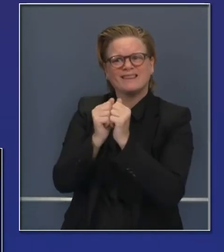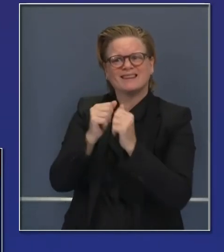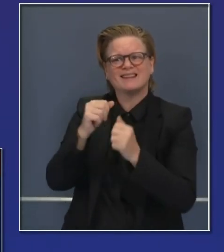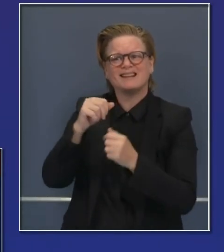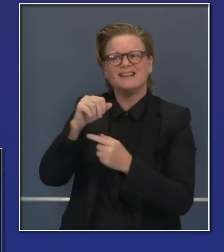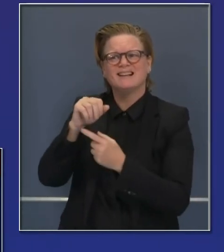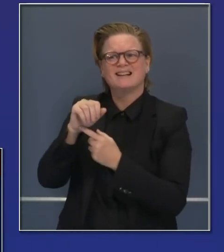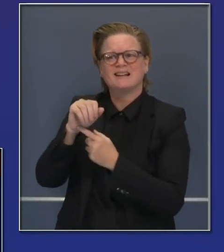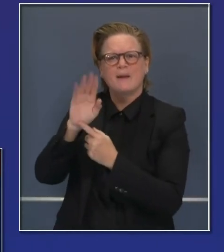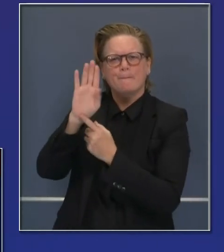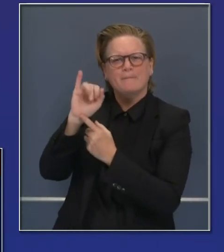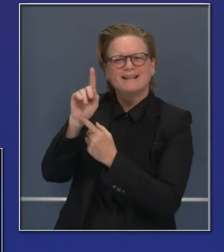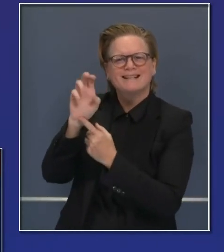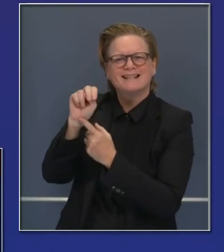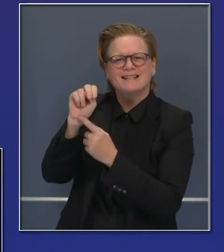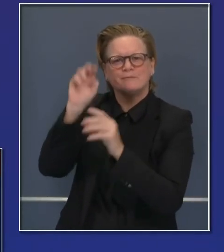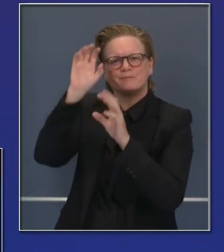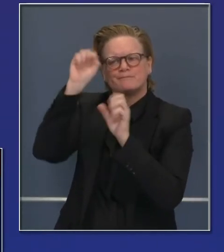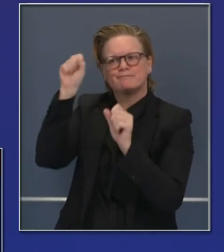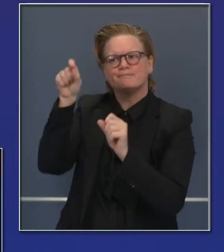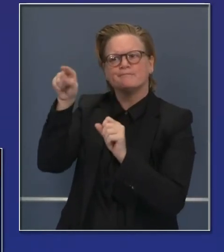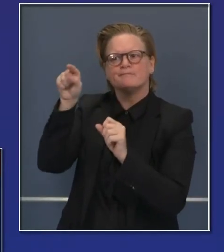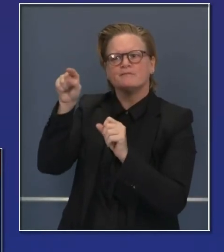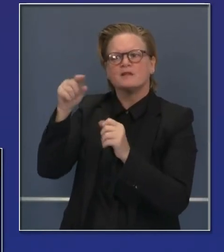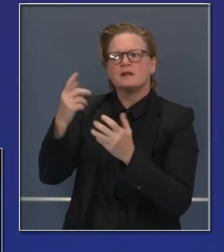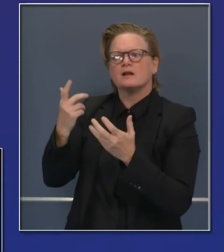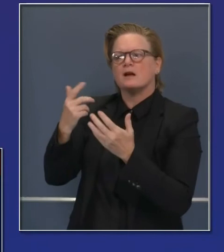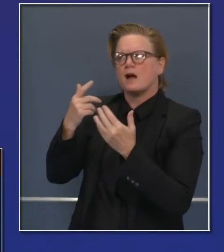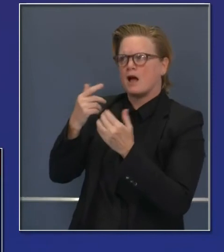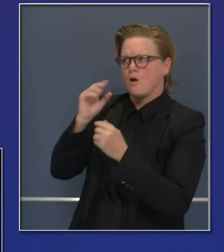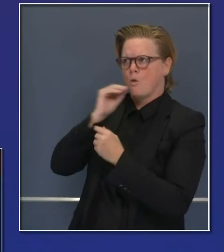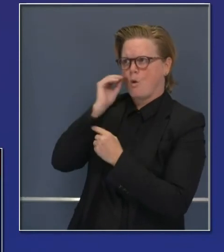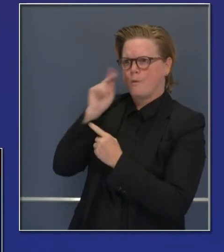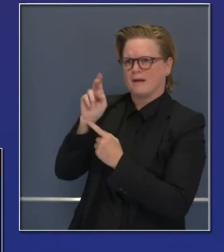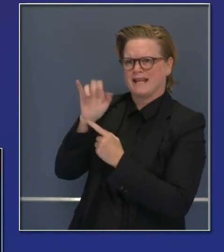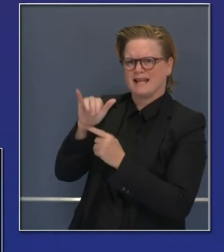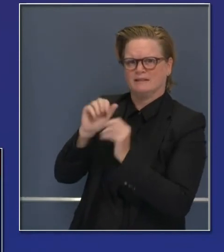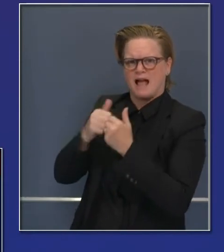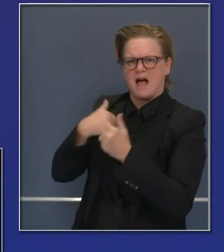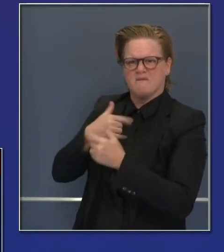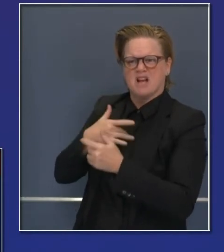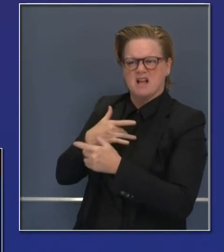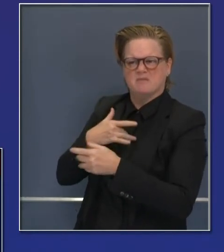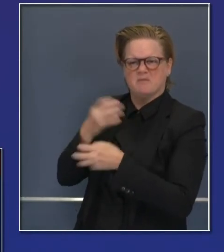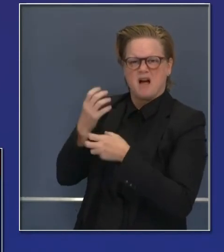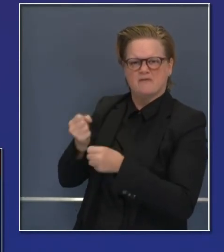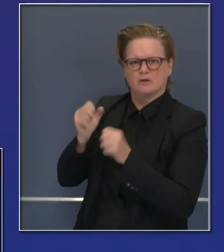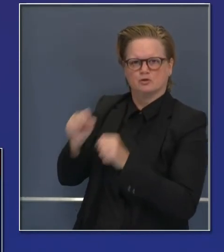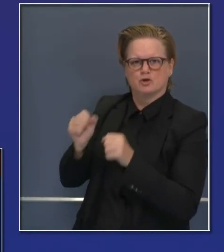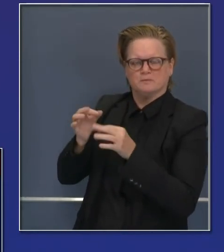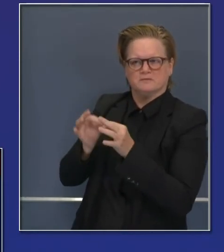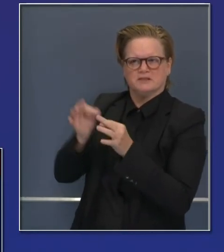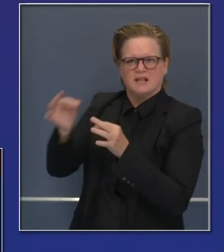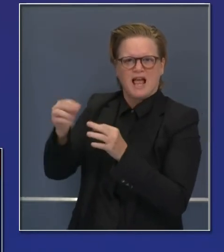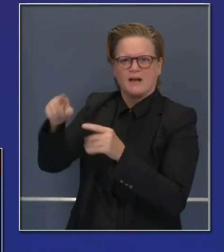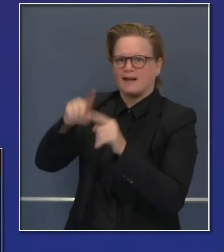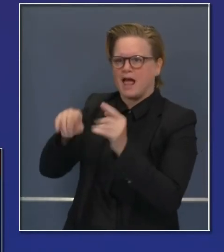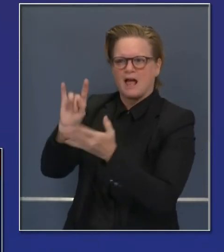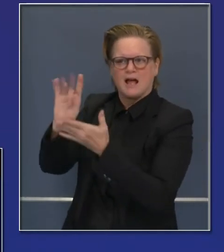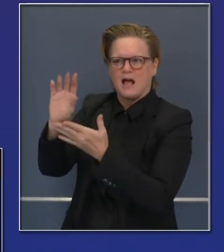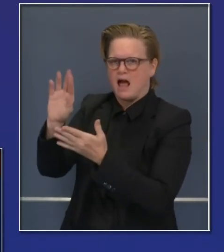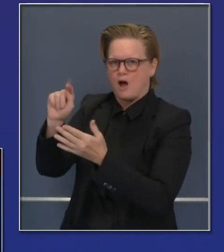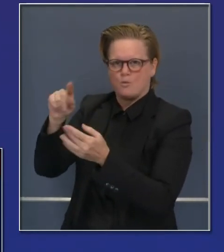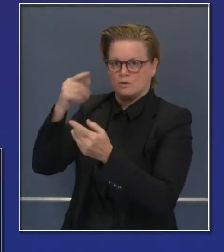model and feeling confident that it will extend beyond the end of this calendar year. We also have been doing a lot